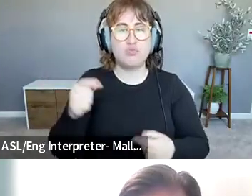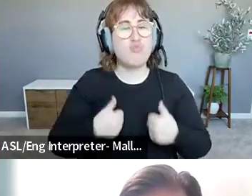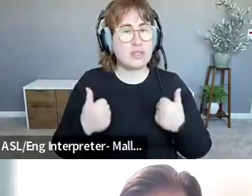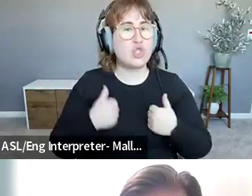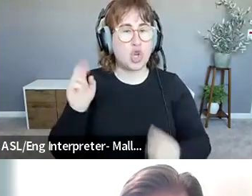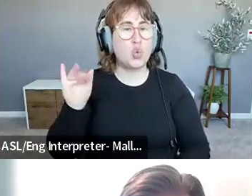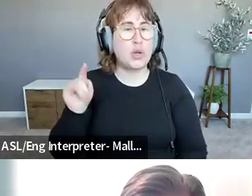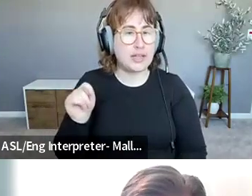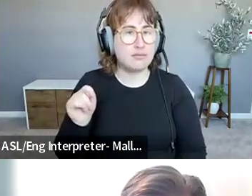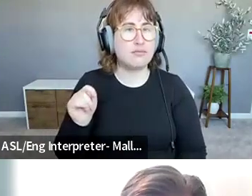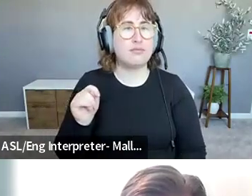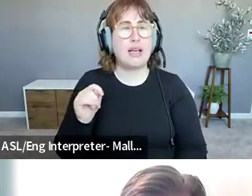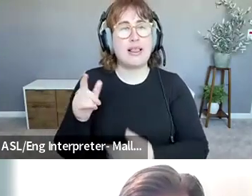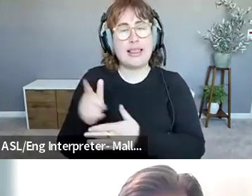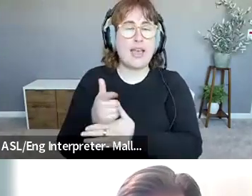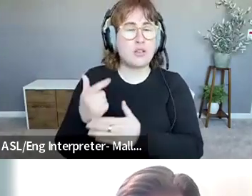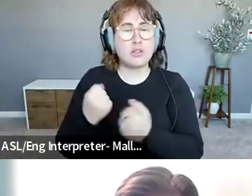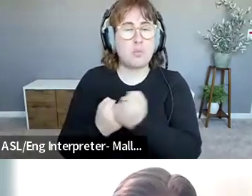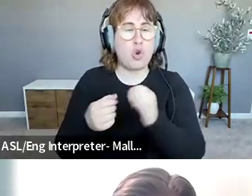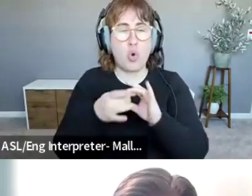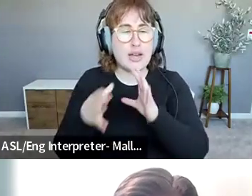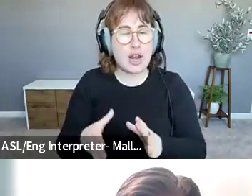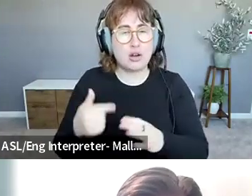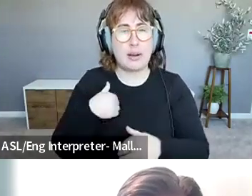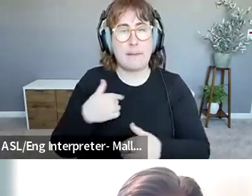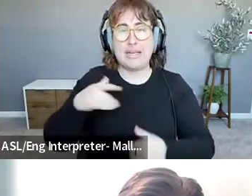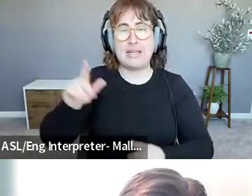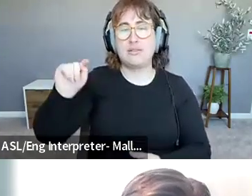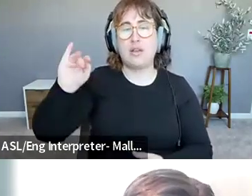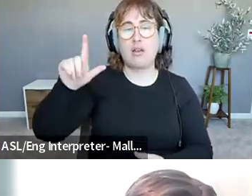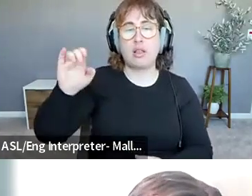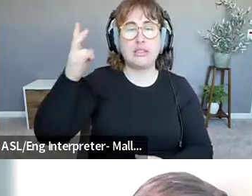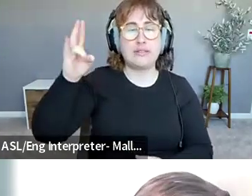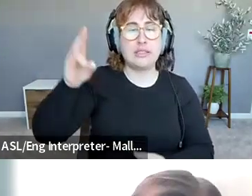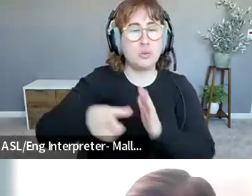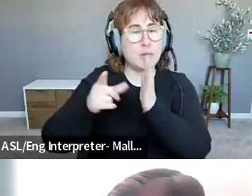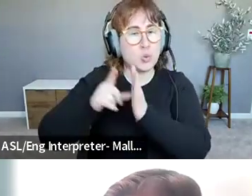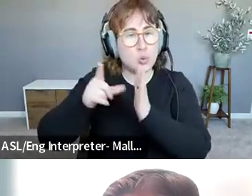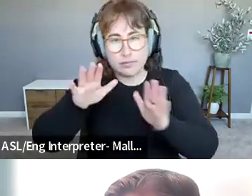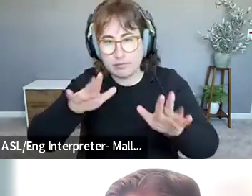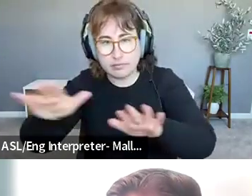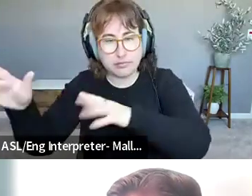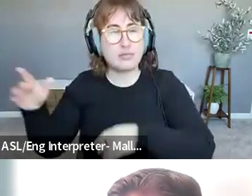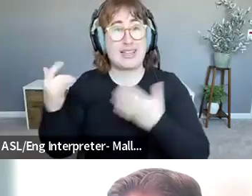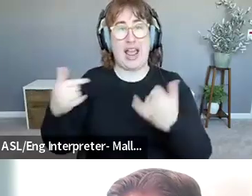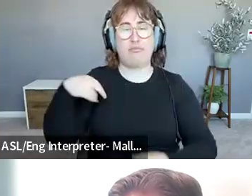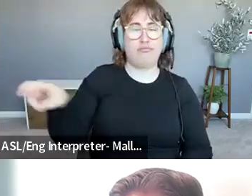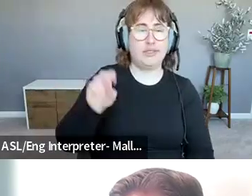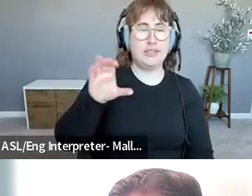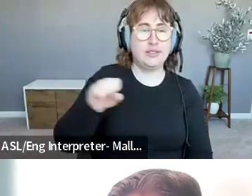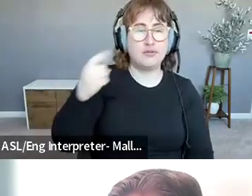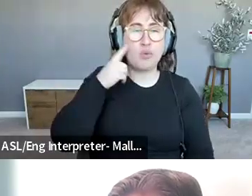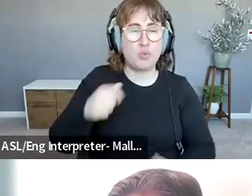residential unit as a liaison support coordinator, where I conducted Title 17 reviews. And now I'm in CSS for